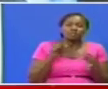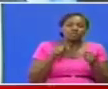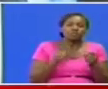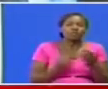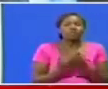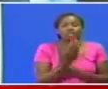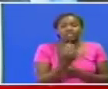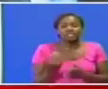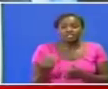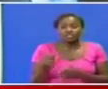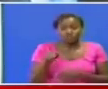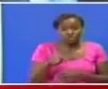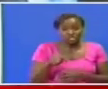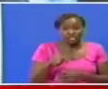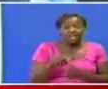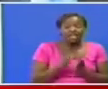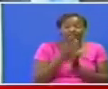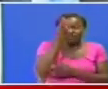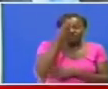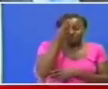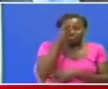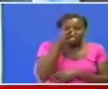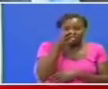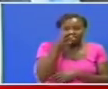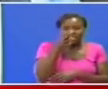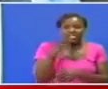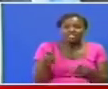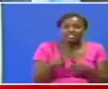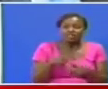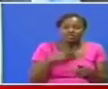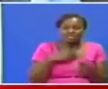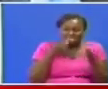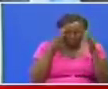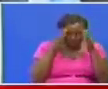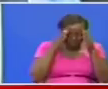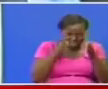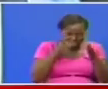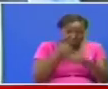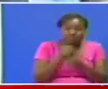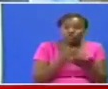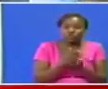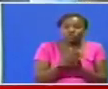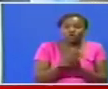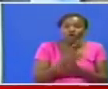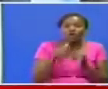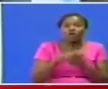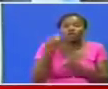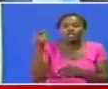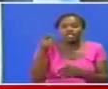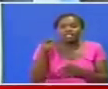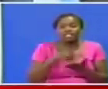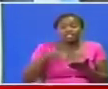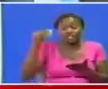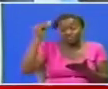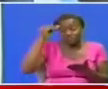and in the future. That is why I'm so committed to making sure that every Kenyan gets education